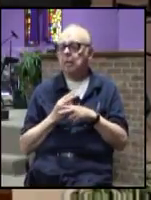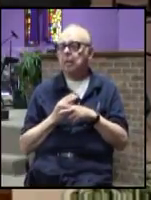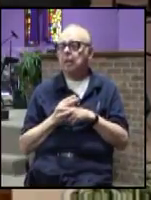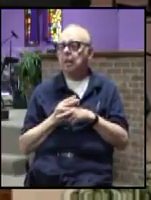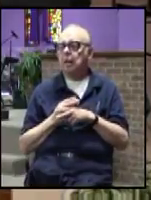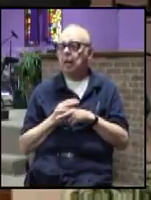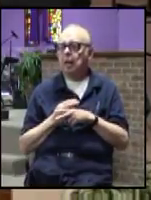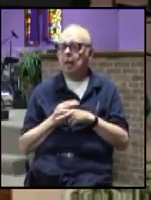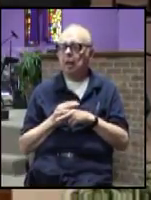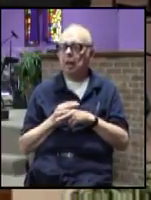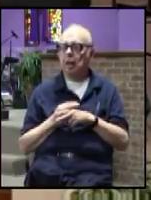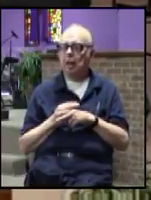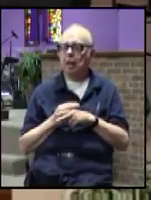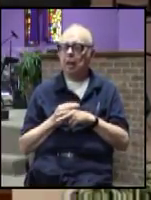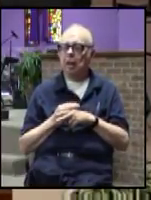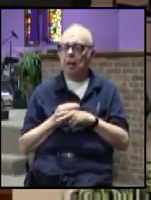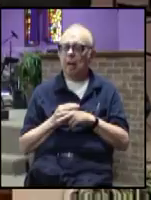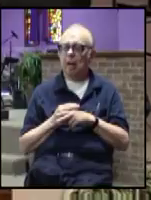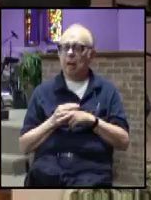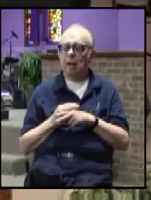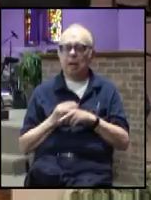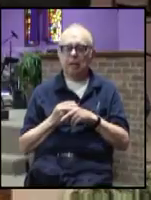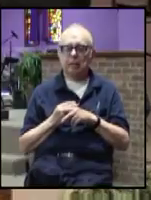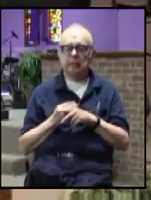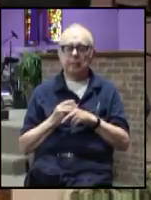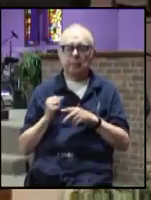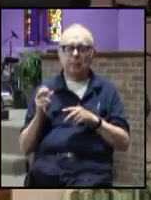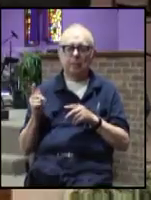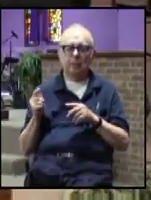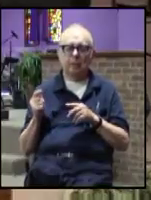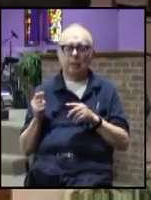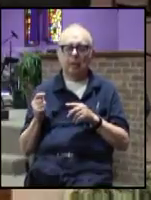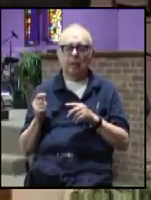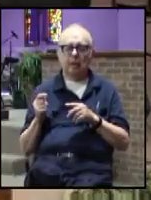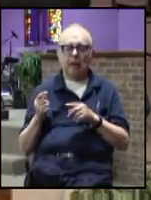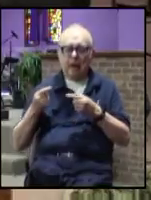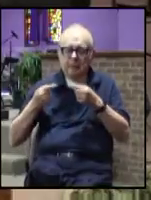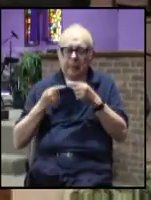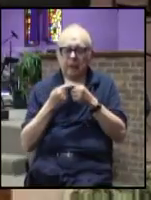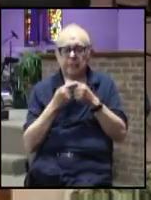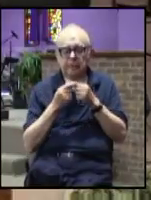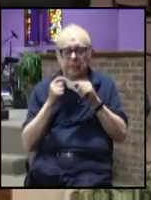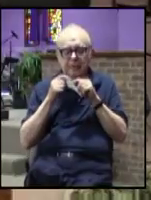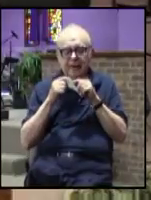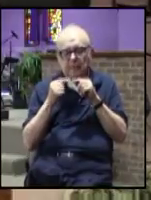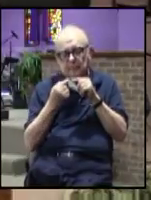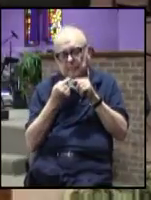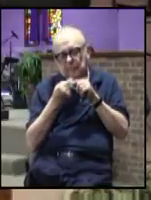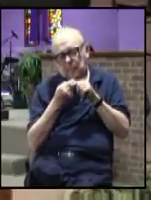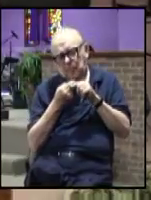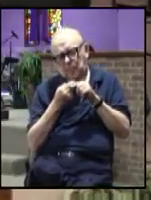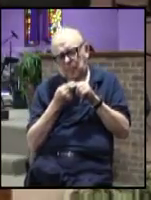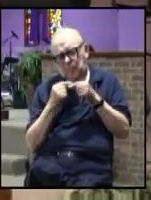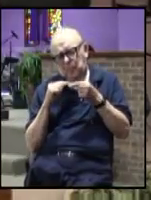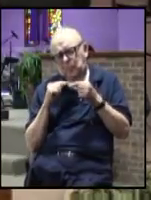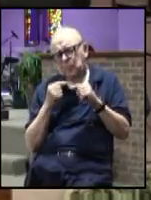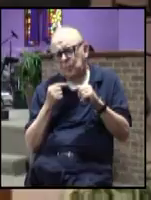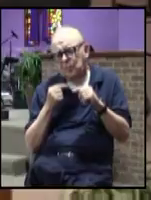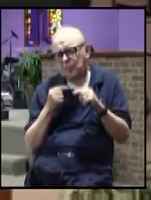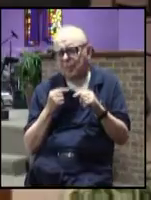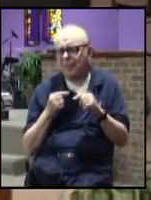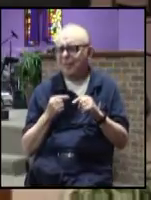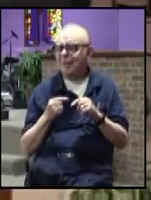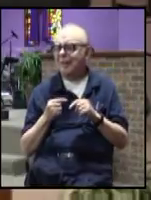get a finger up underneath your finger, or a splinter up underneath your fingernail. You talk about painful.